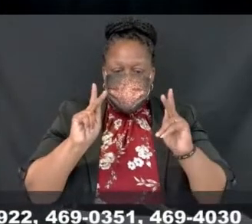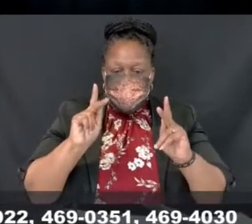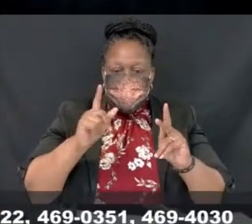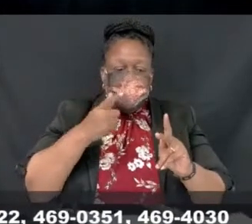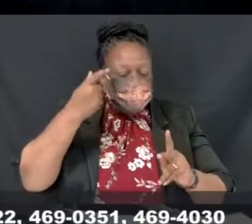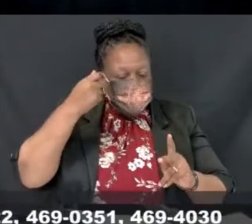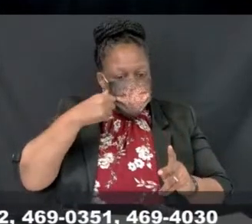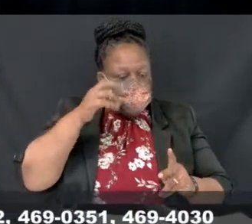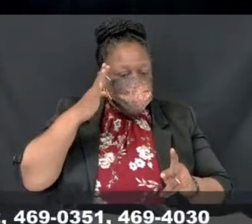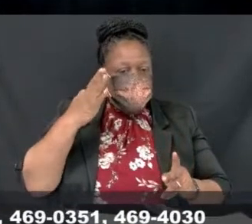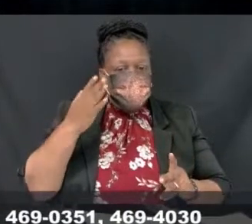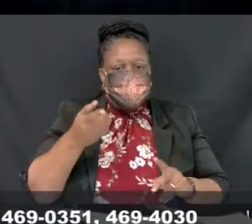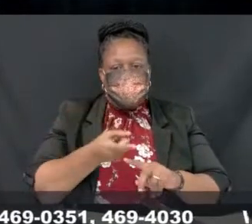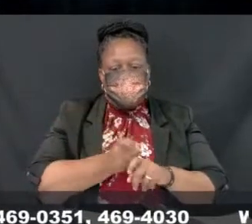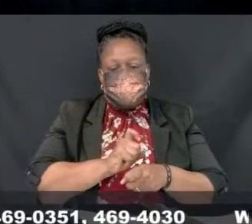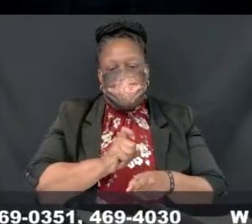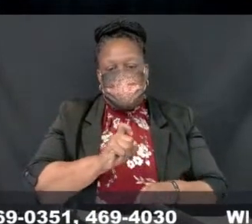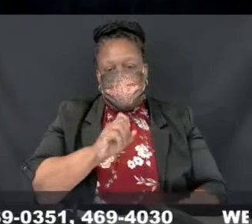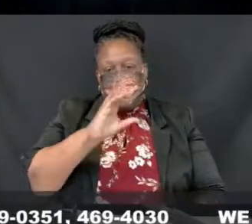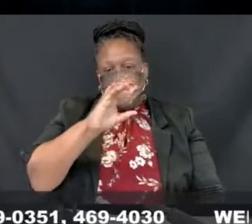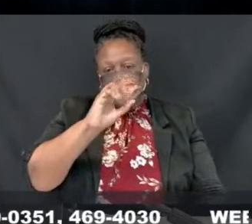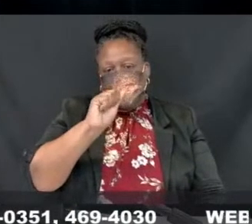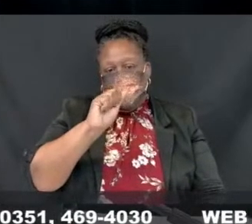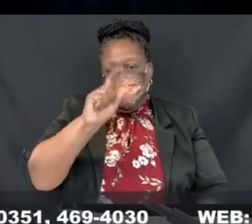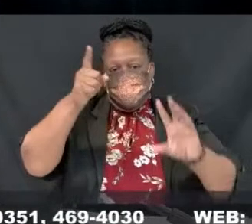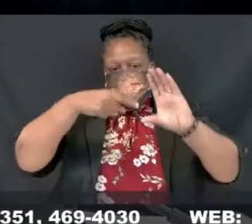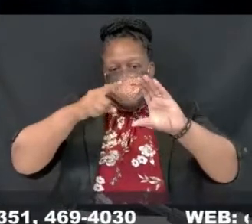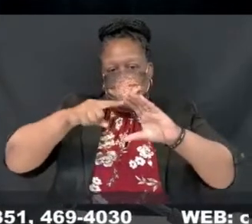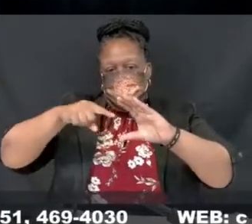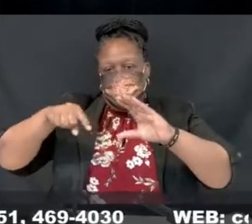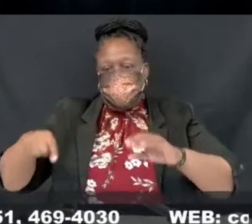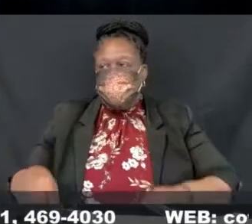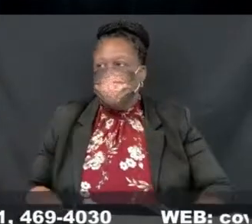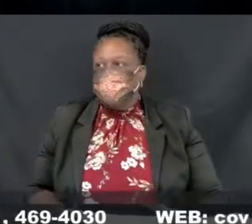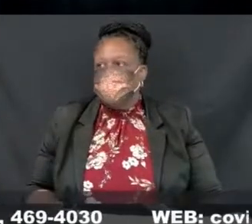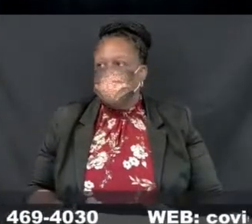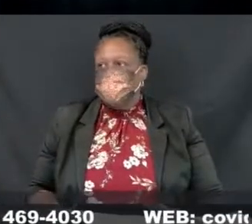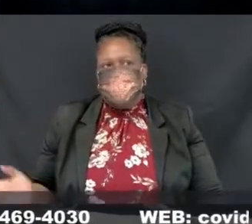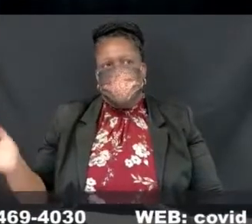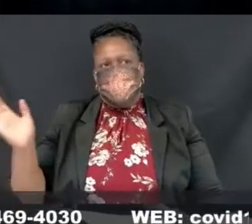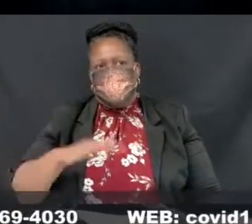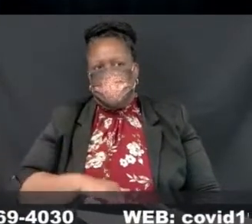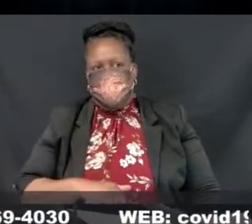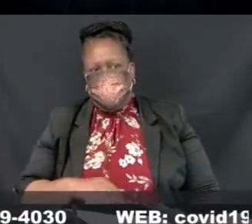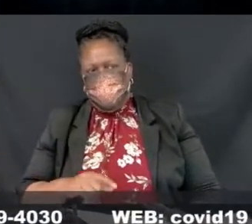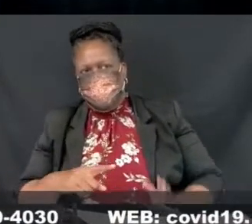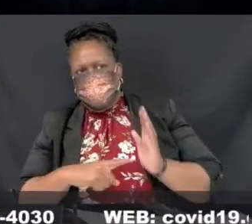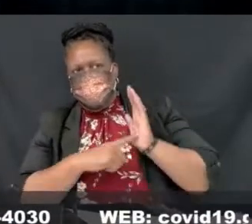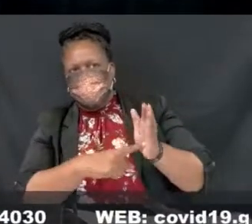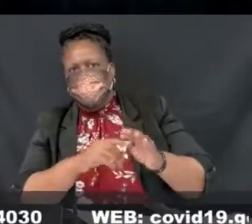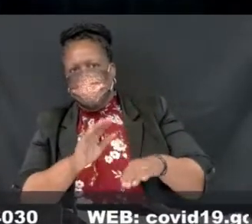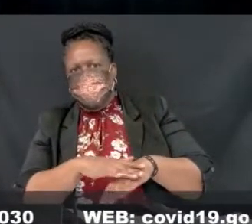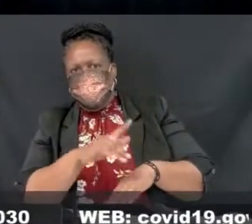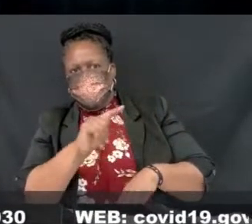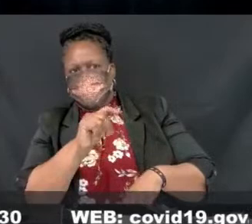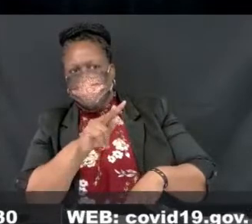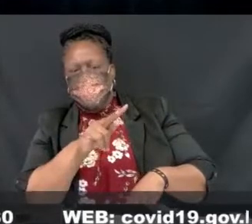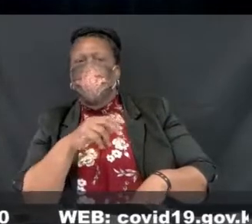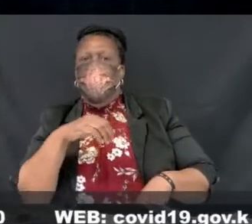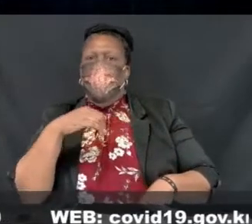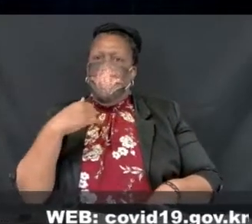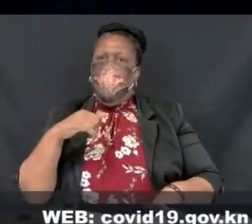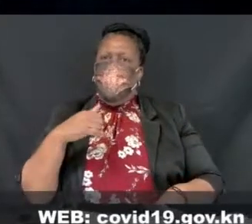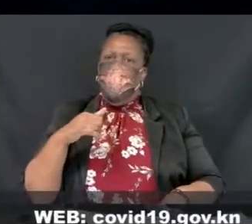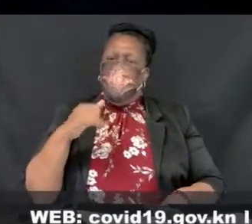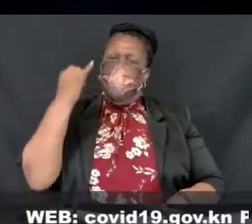had who made a presentation using slides. And from there on, everybody wanted slides. That